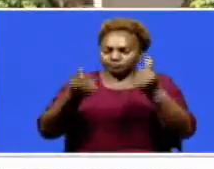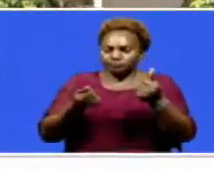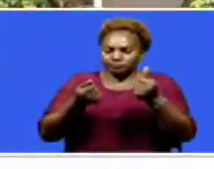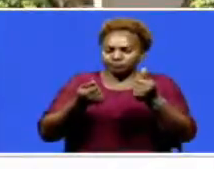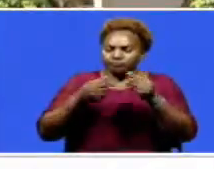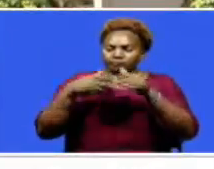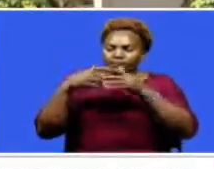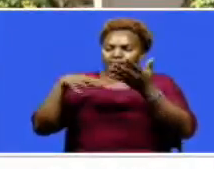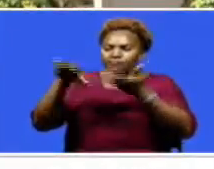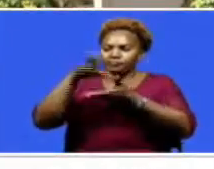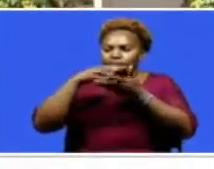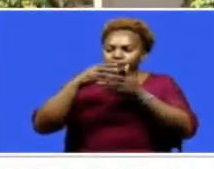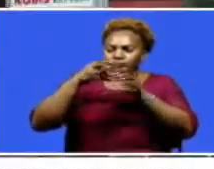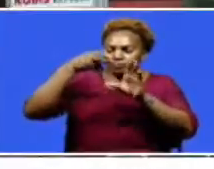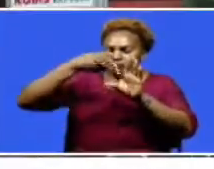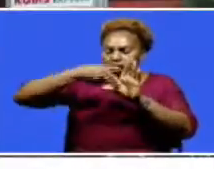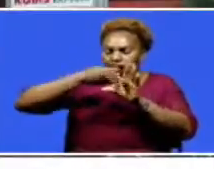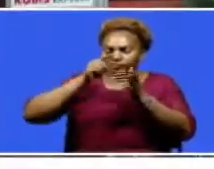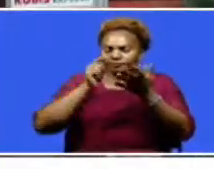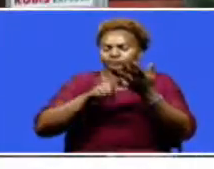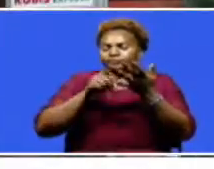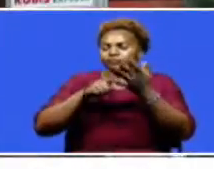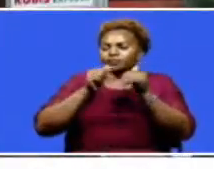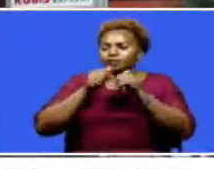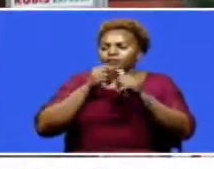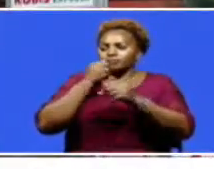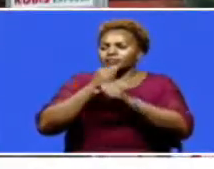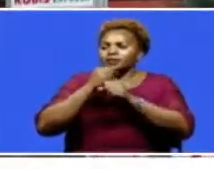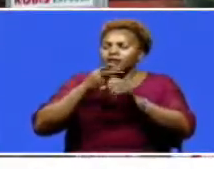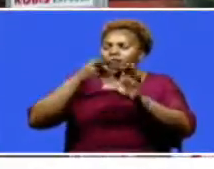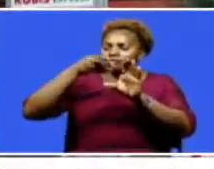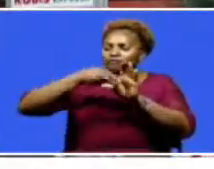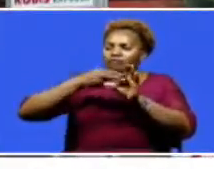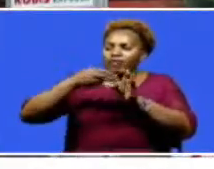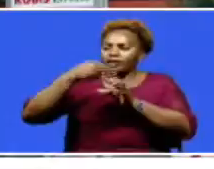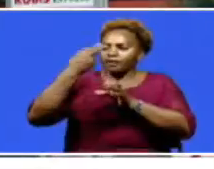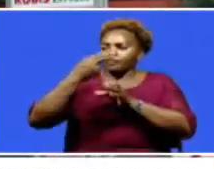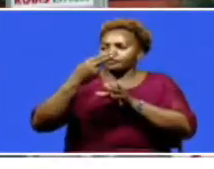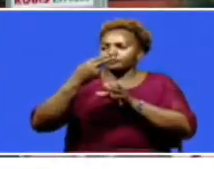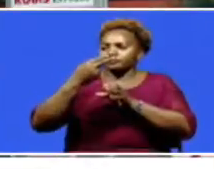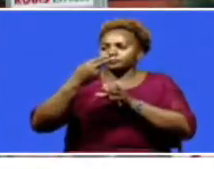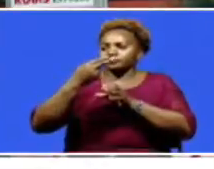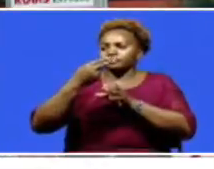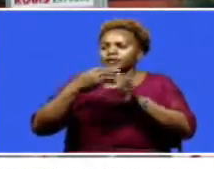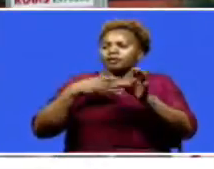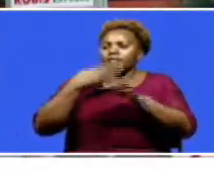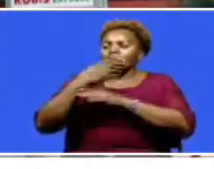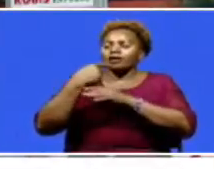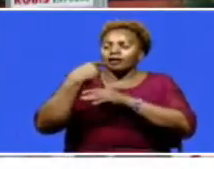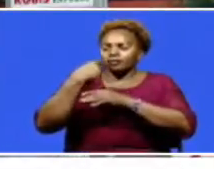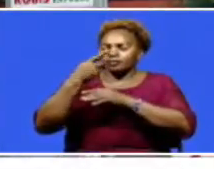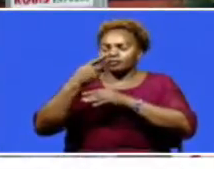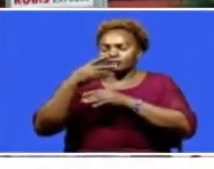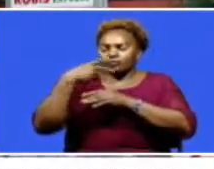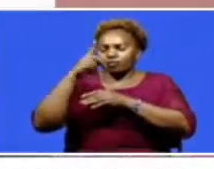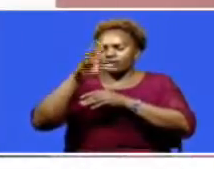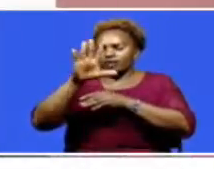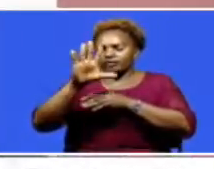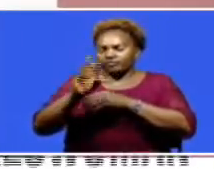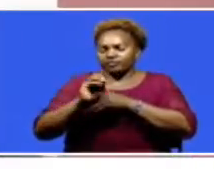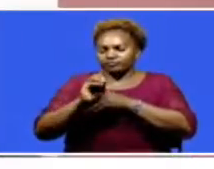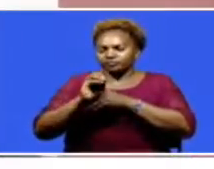of the controversial hike in fuel prices that has seen petrol prices hit an all-time high of 135 shillings per